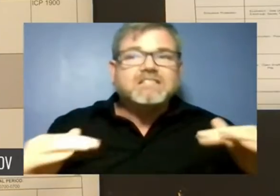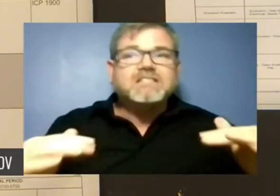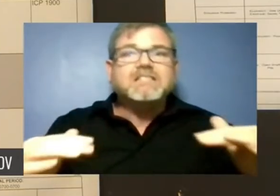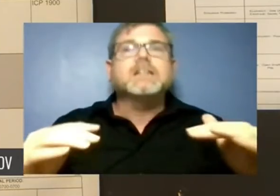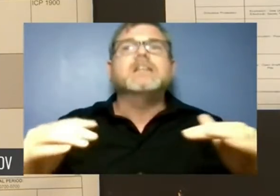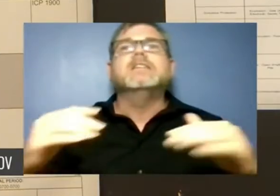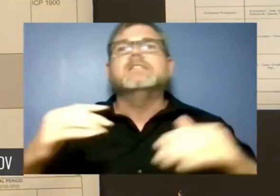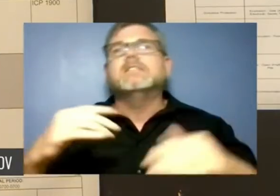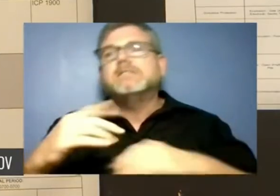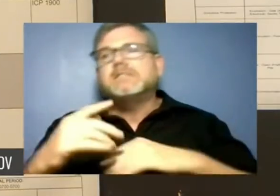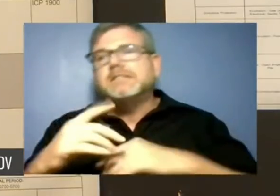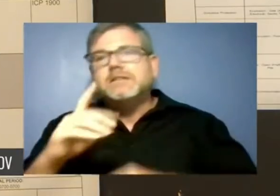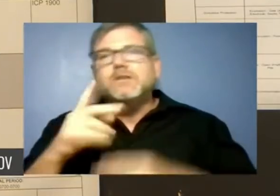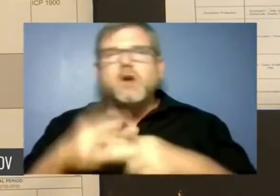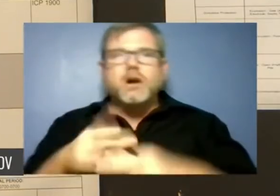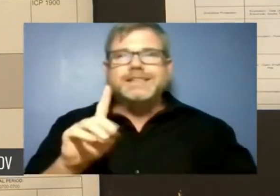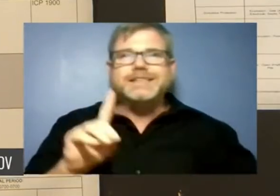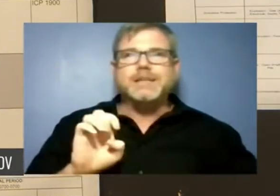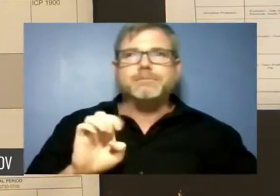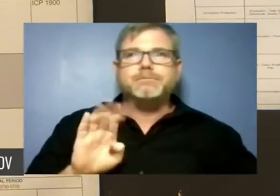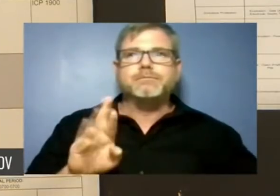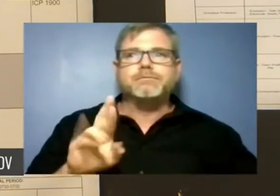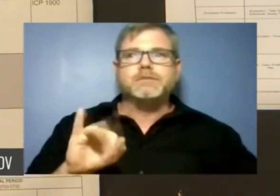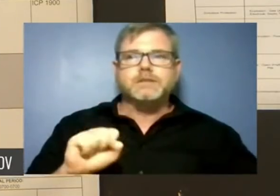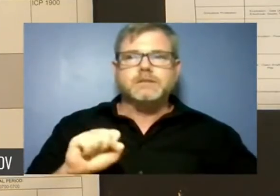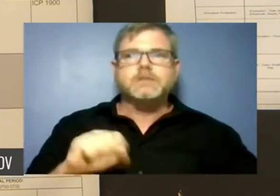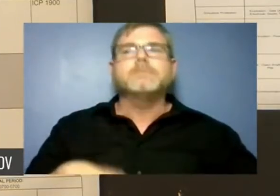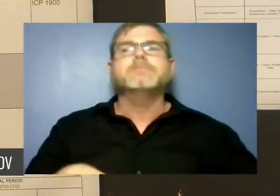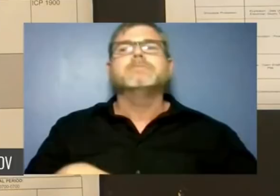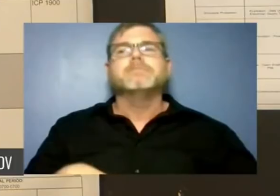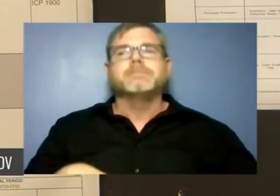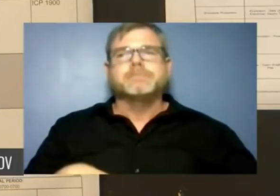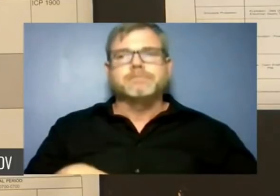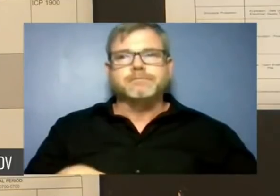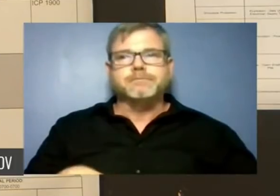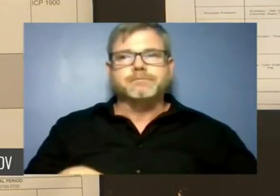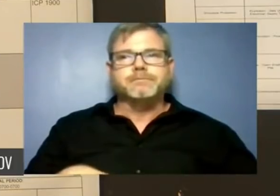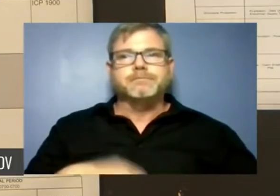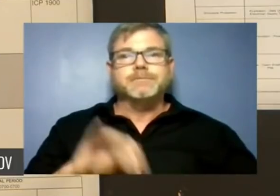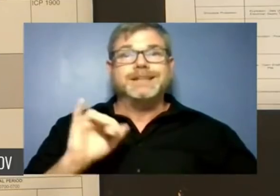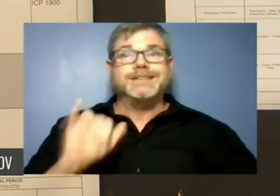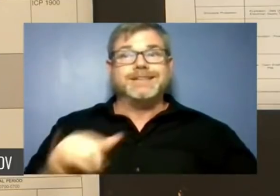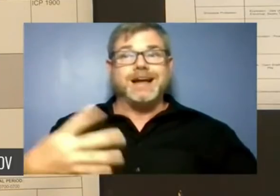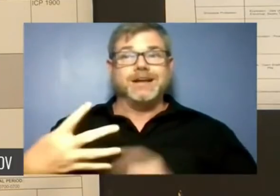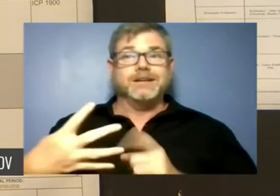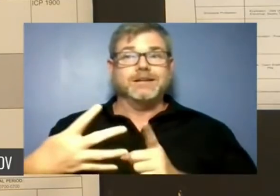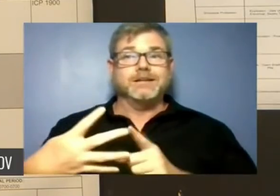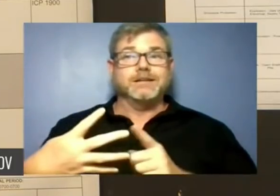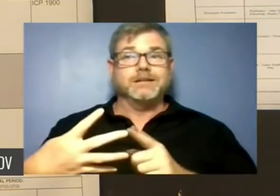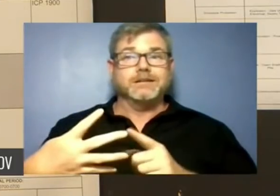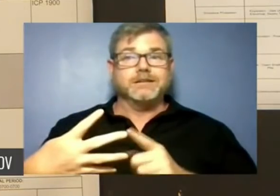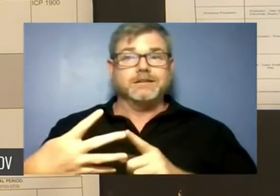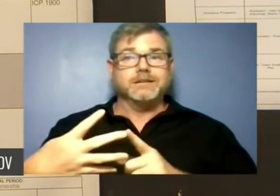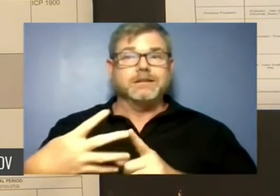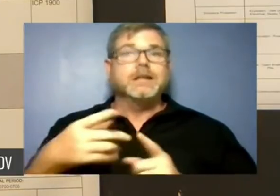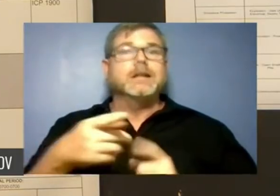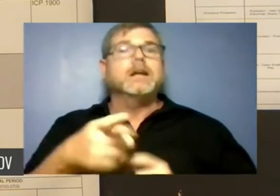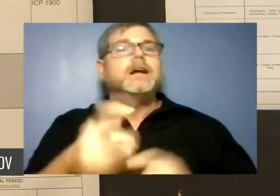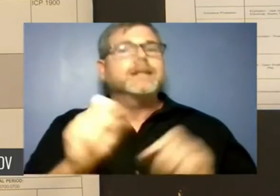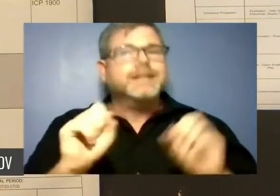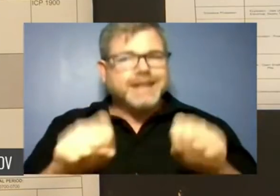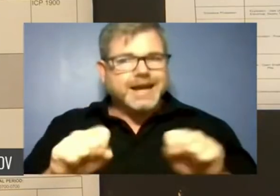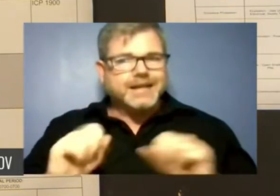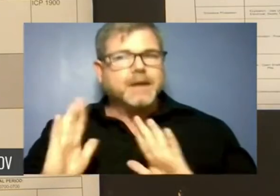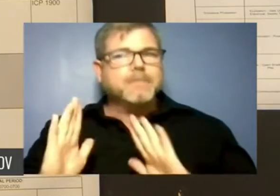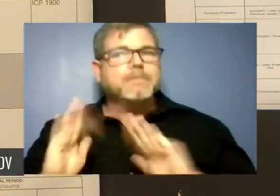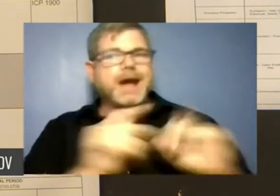value. And again, if you need to take more pictures and things like that. Residents who actually have structures will be able